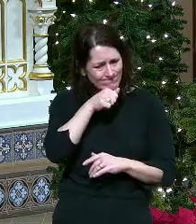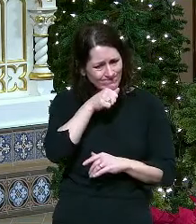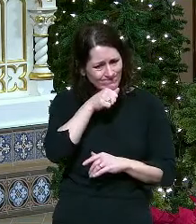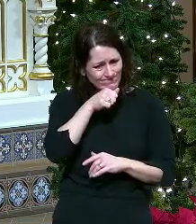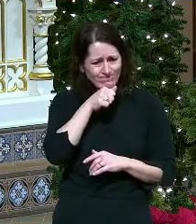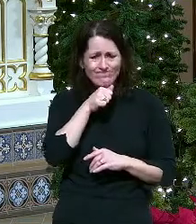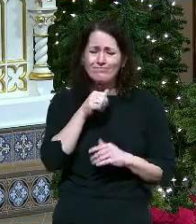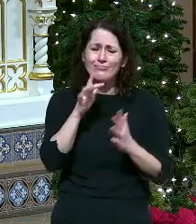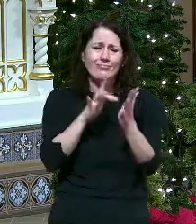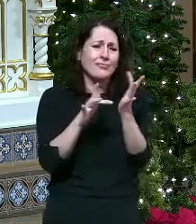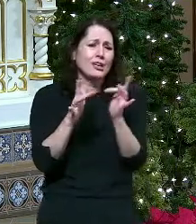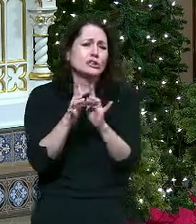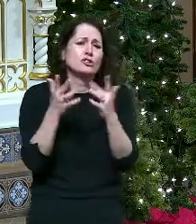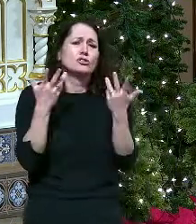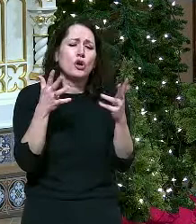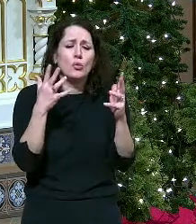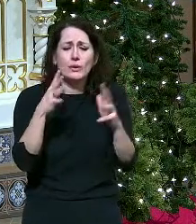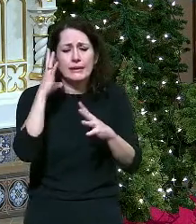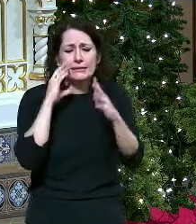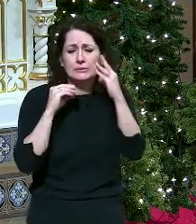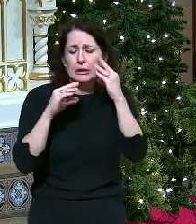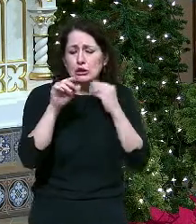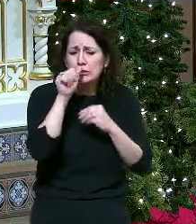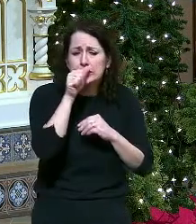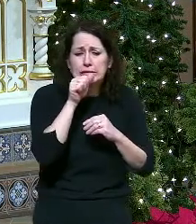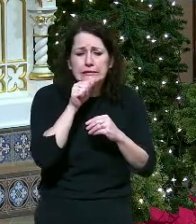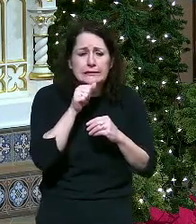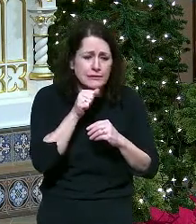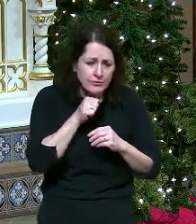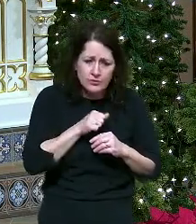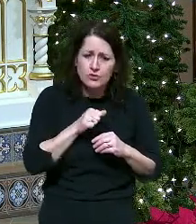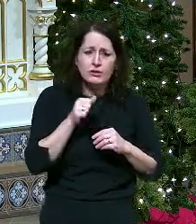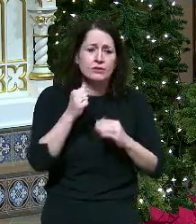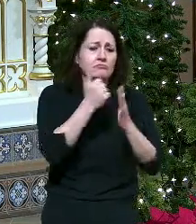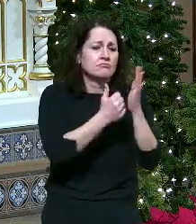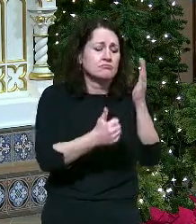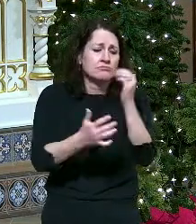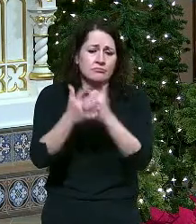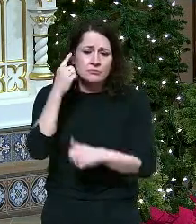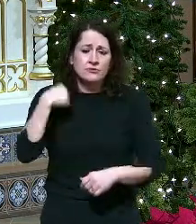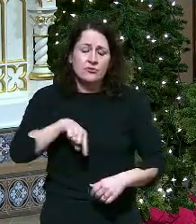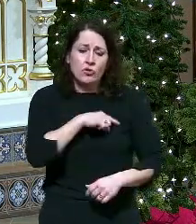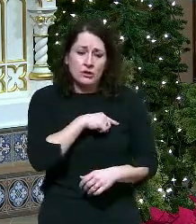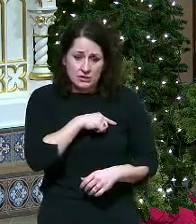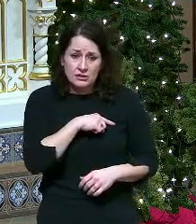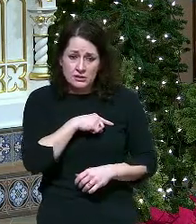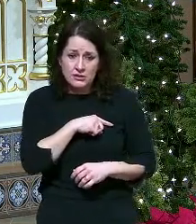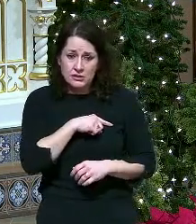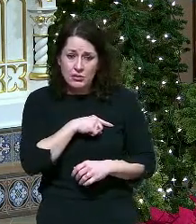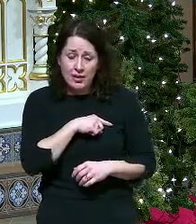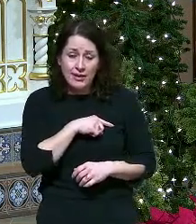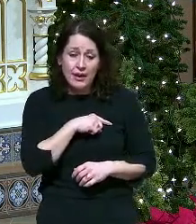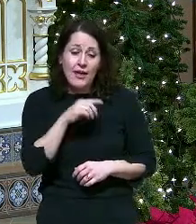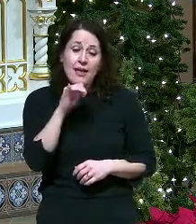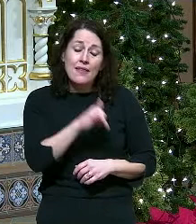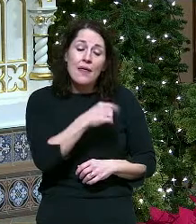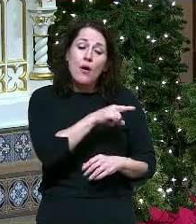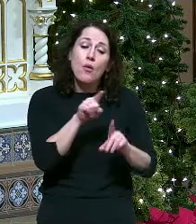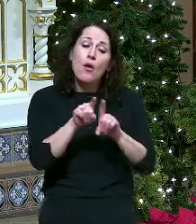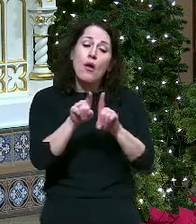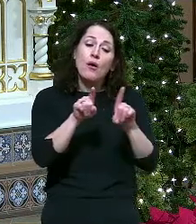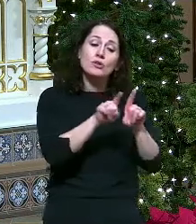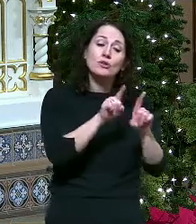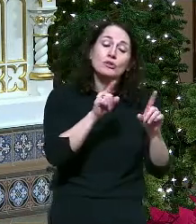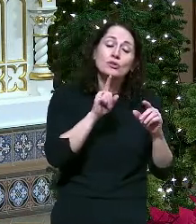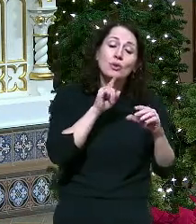He's been there and done that before us. And this one has the fire of